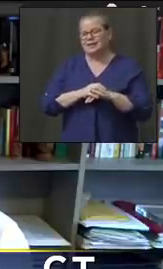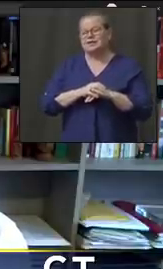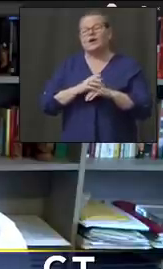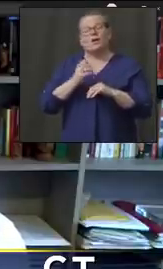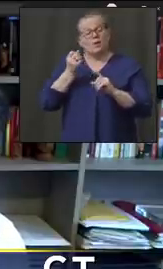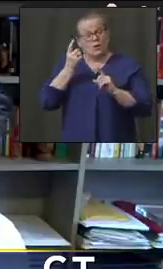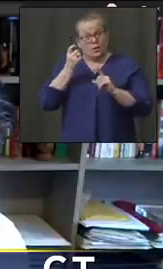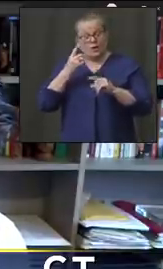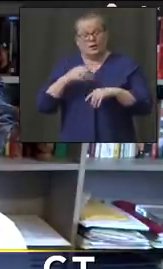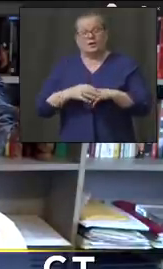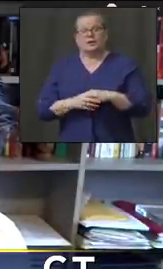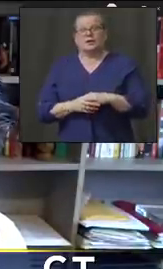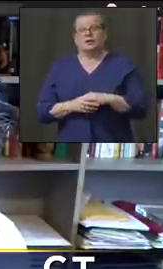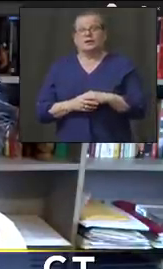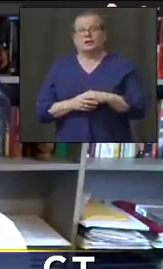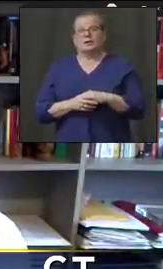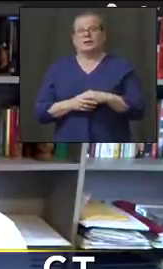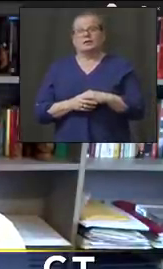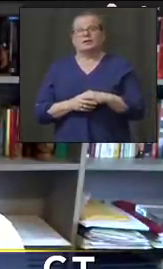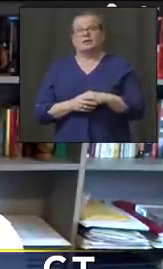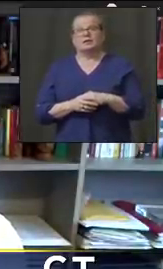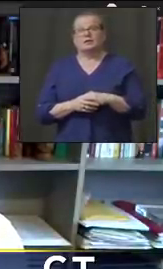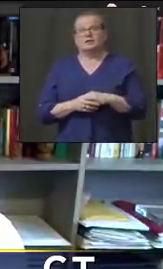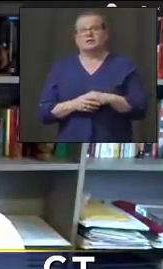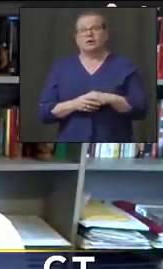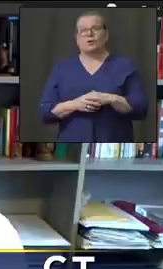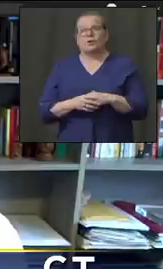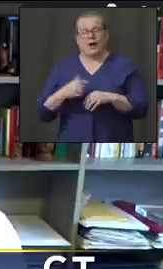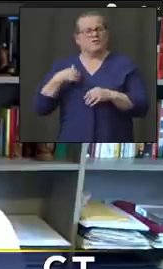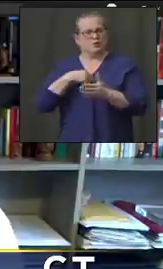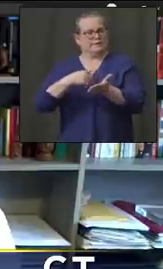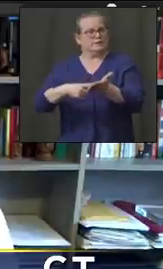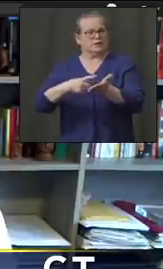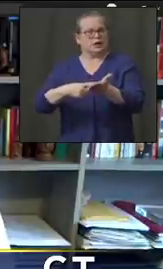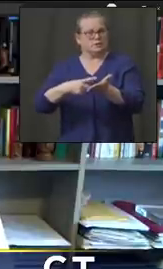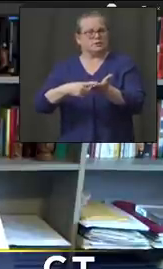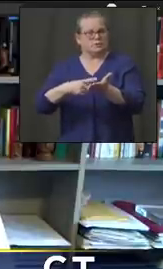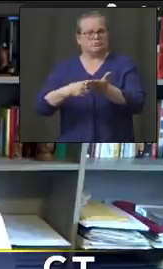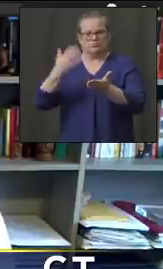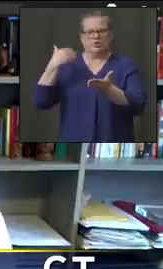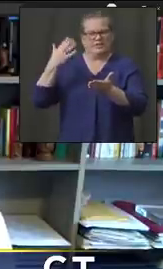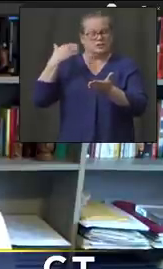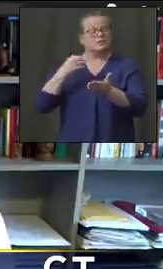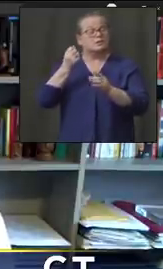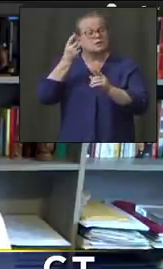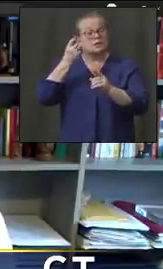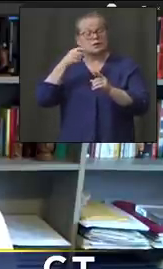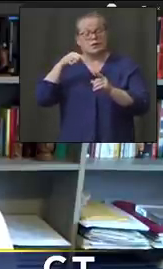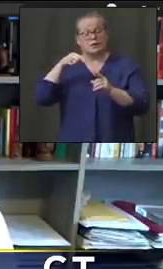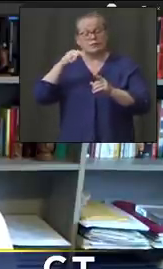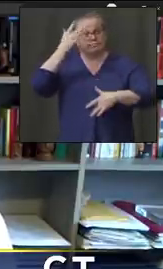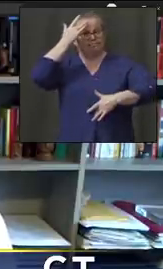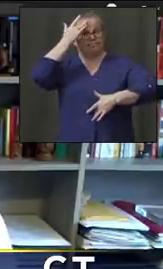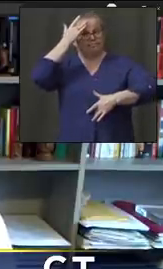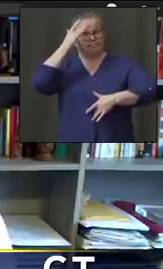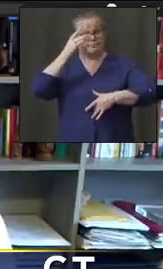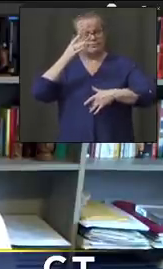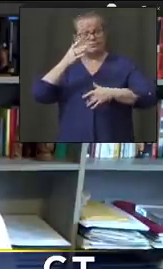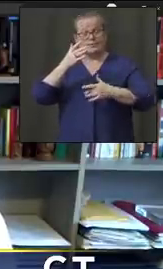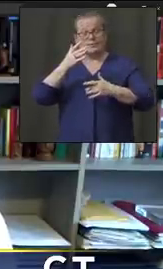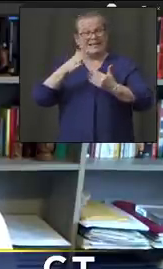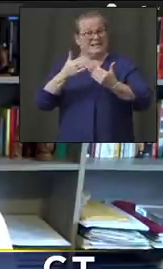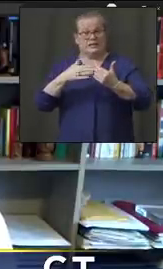our previous press conferences, this is a virus which is very